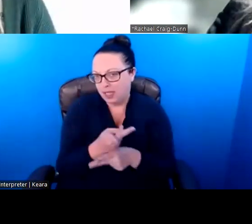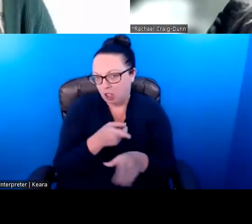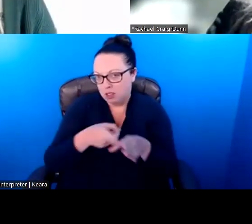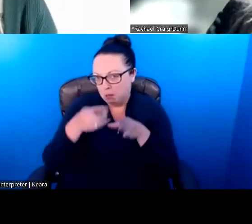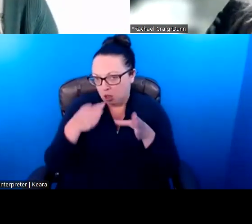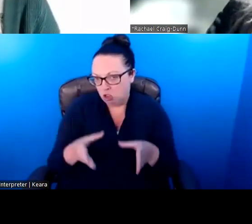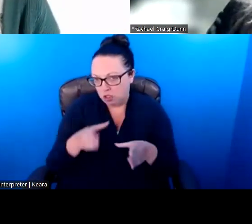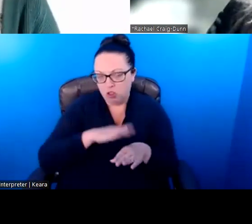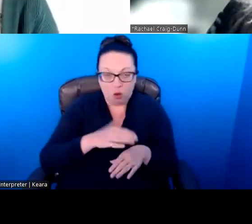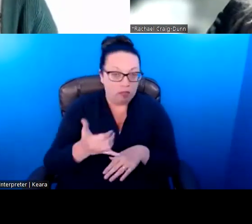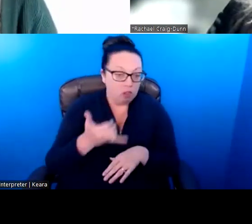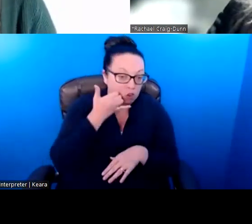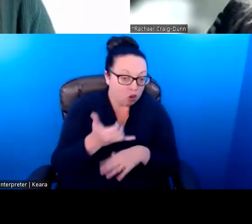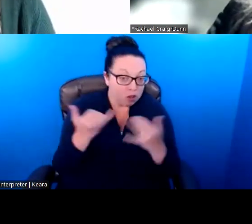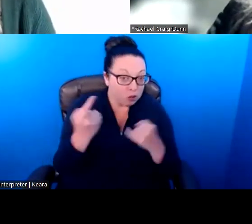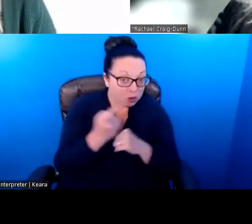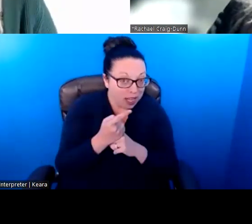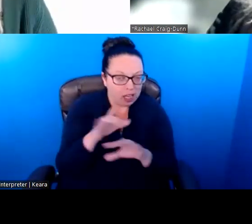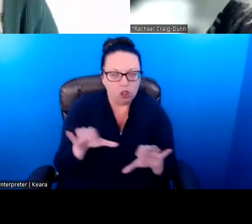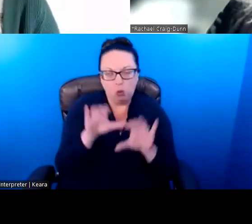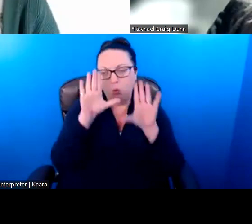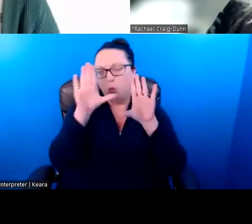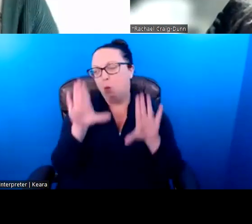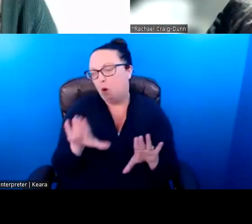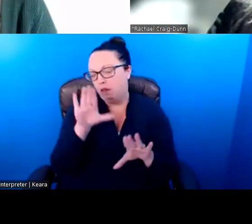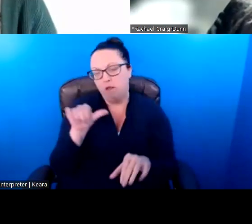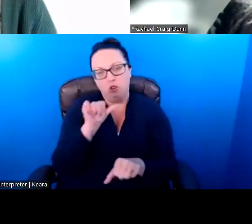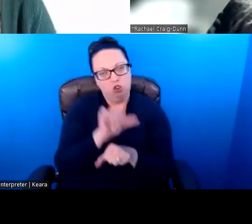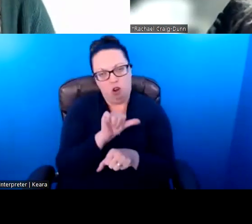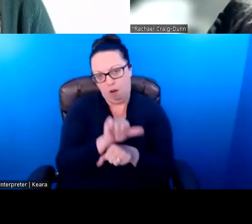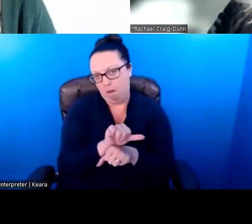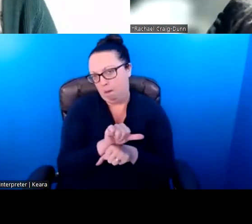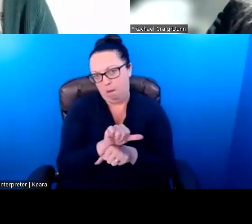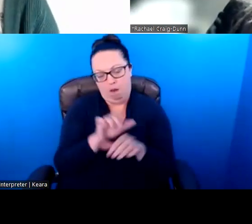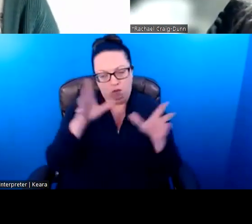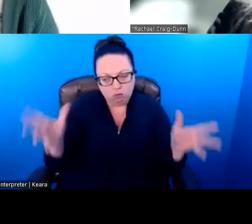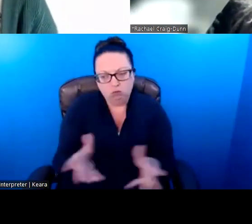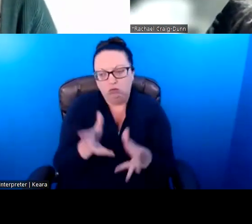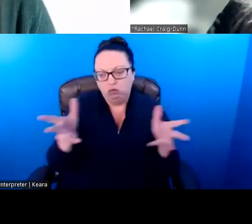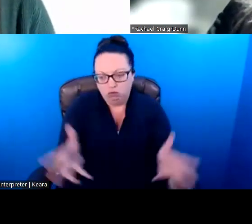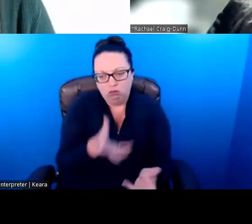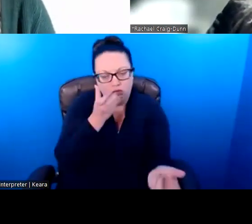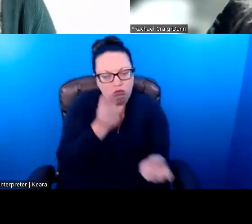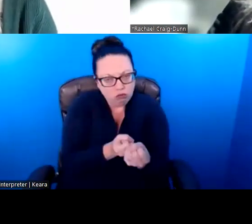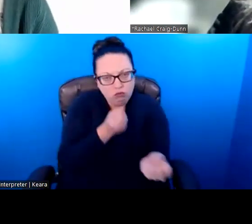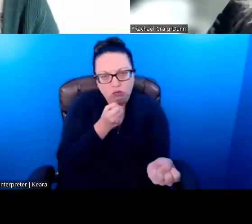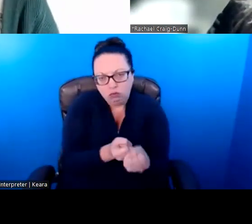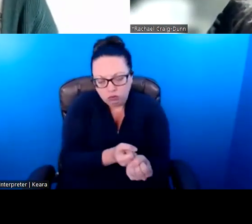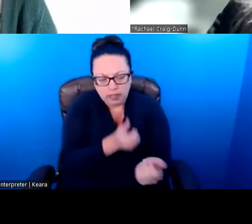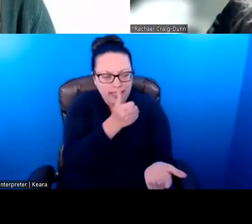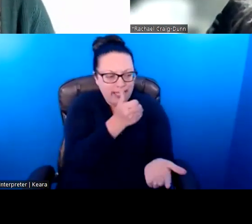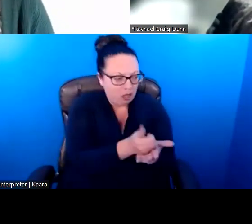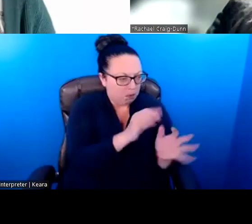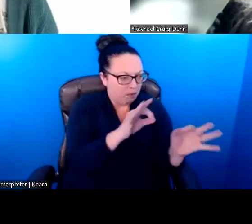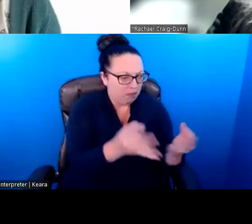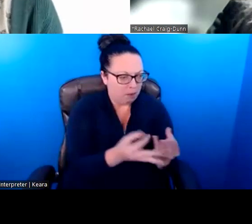have on the call do such a great job of that. Their jobs are not only to help families feel heard and validated,